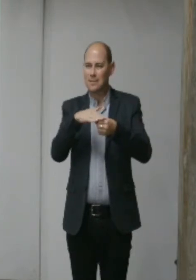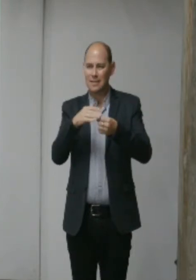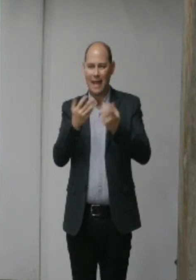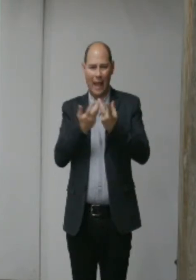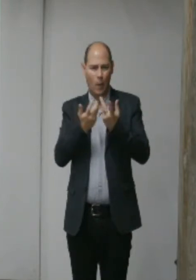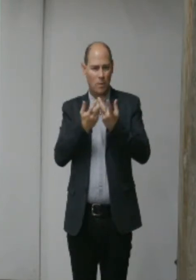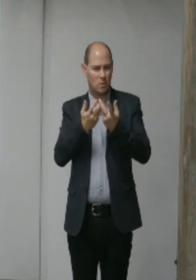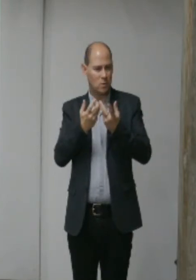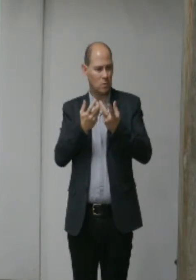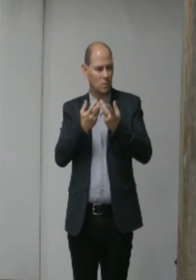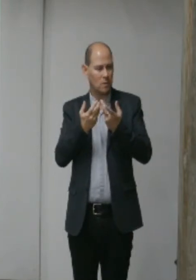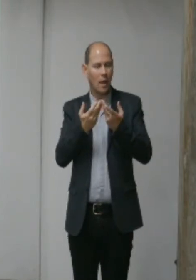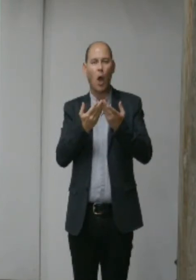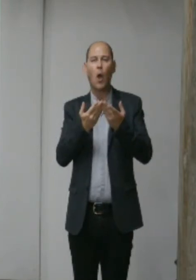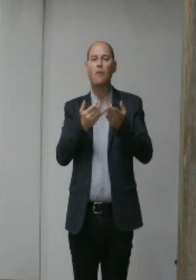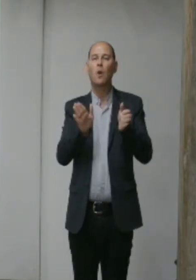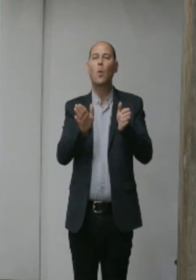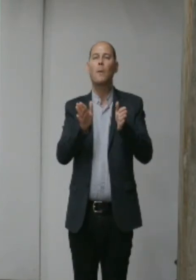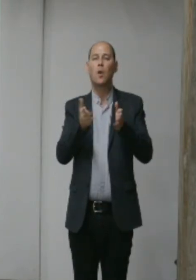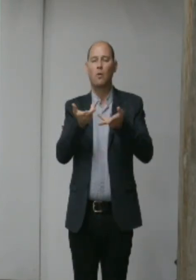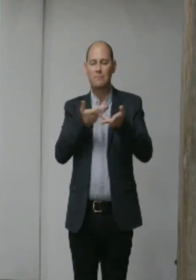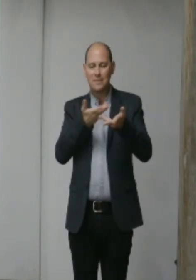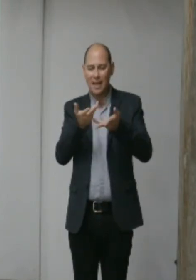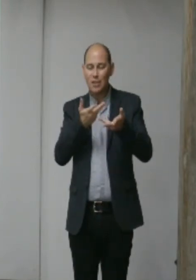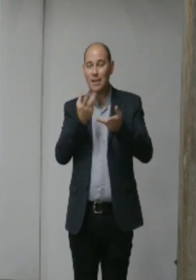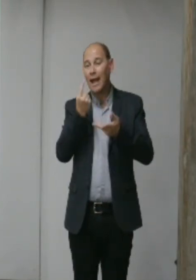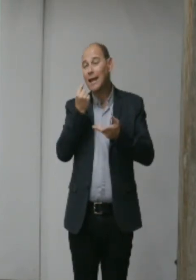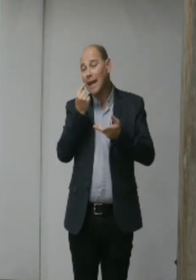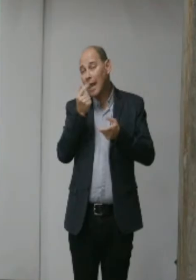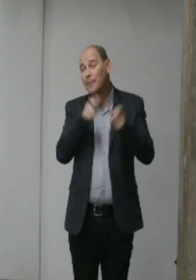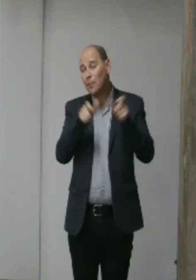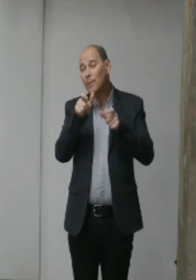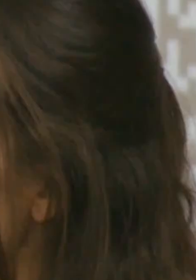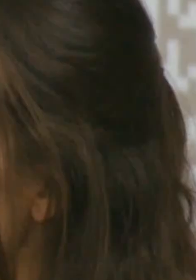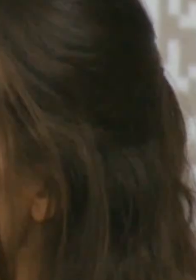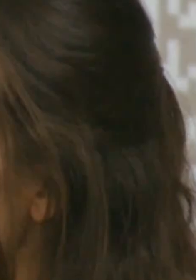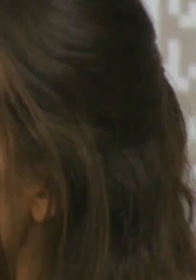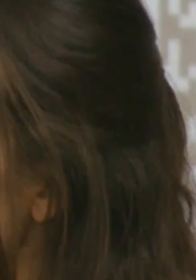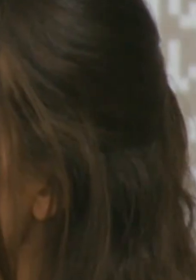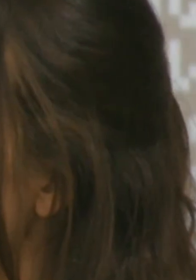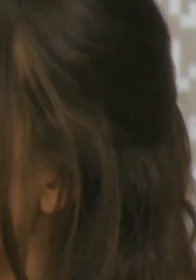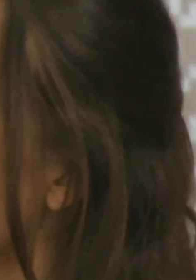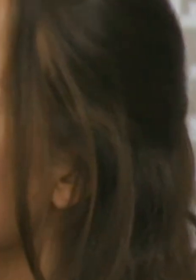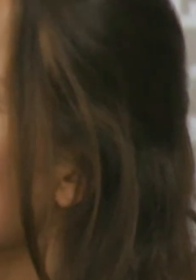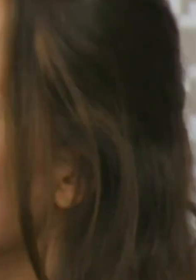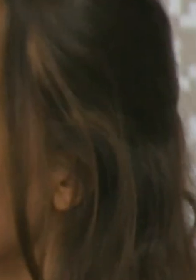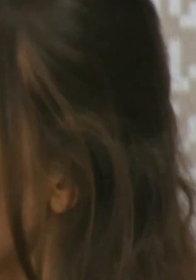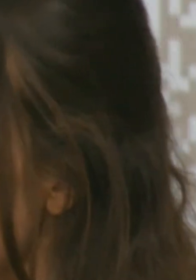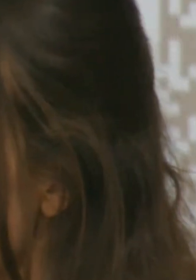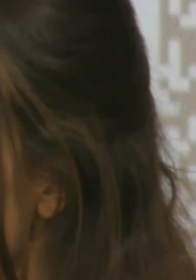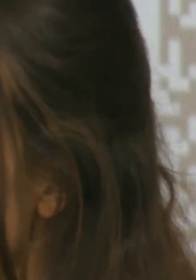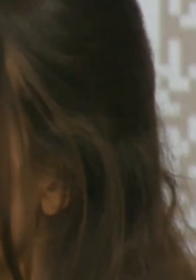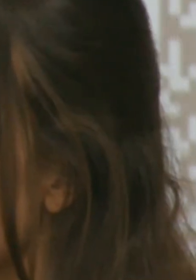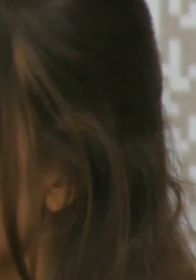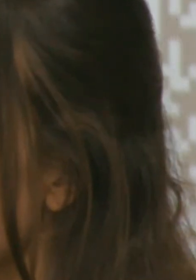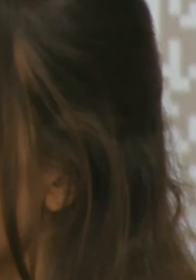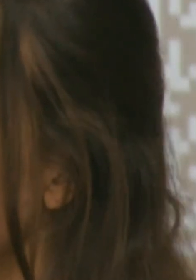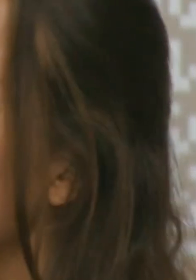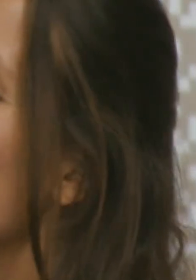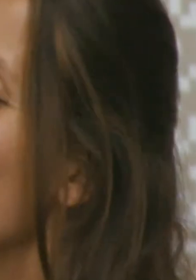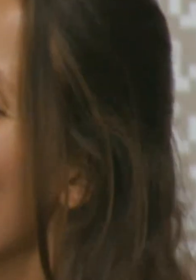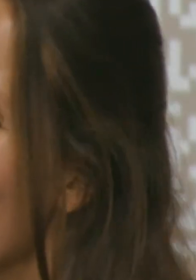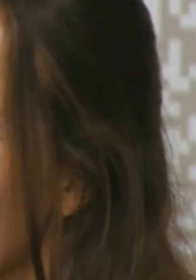and enabling each other to share about those things and be like, actually, I'm really broke, so I can't contribute to like the work cake